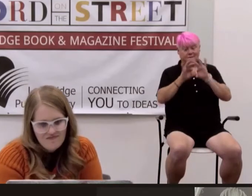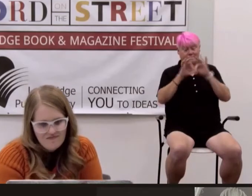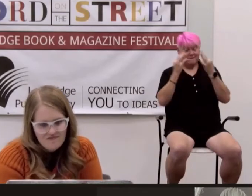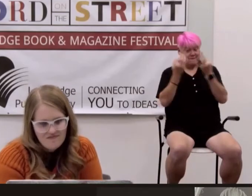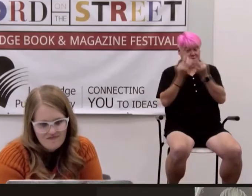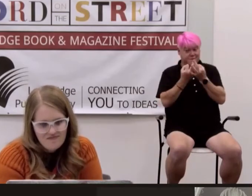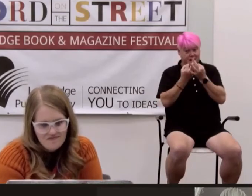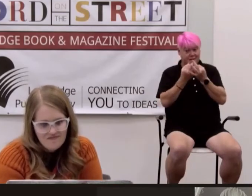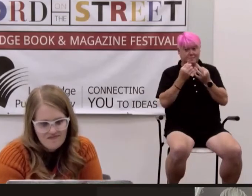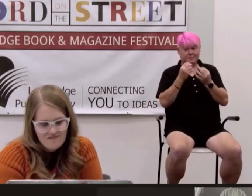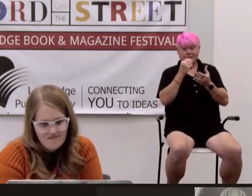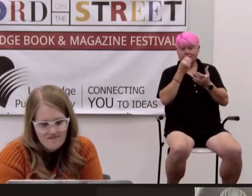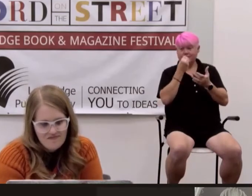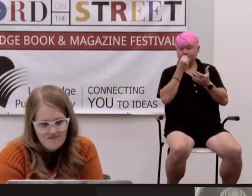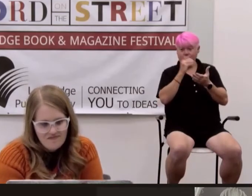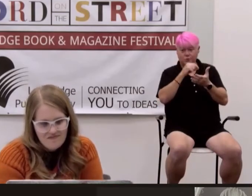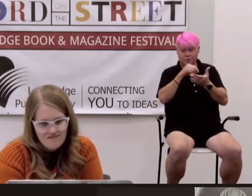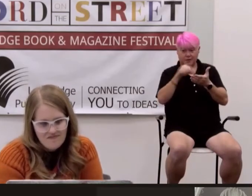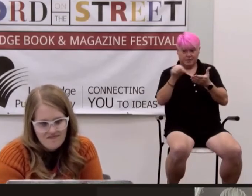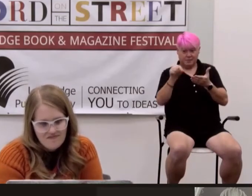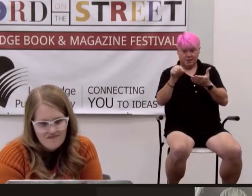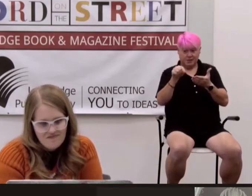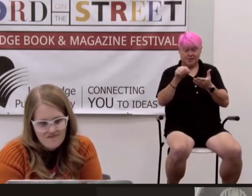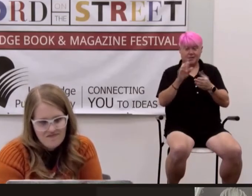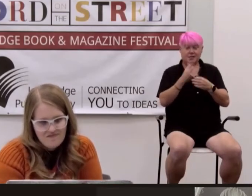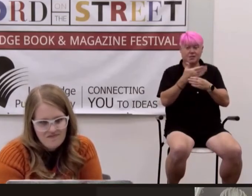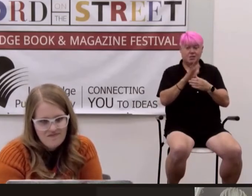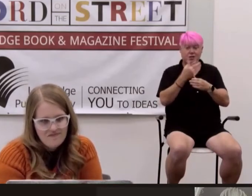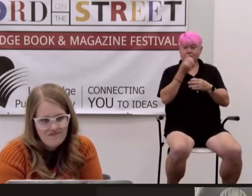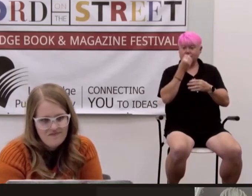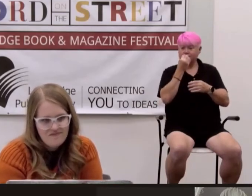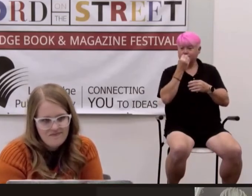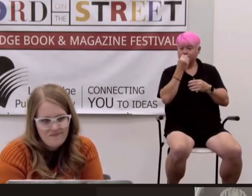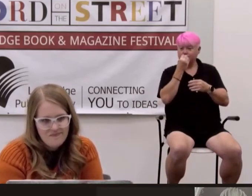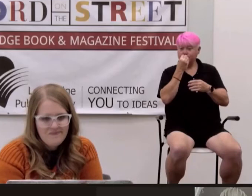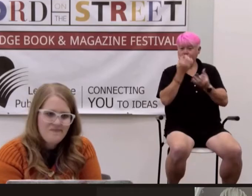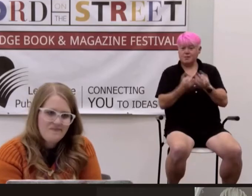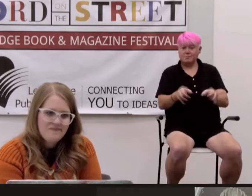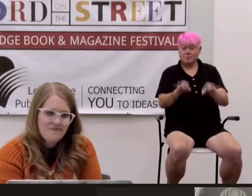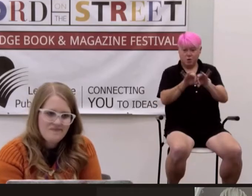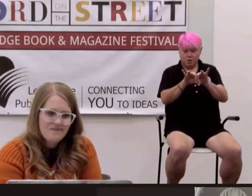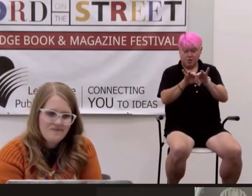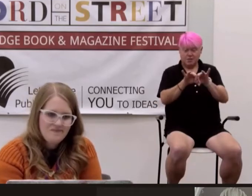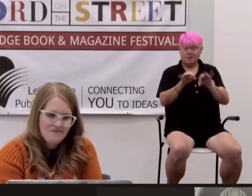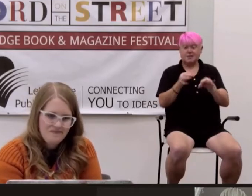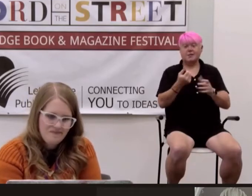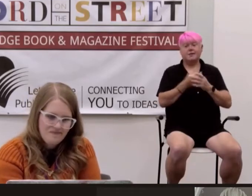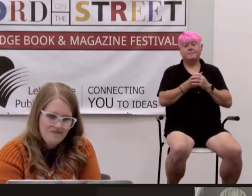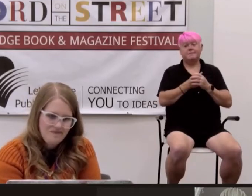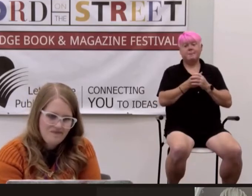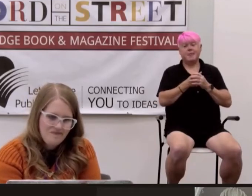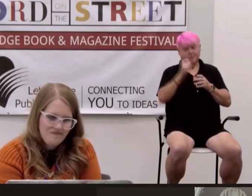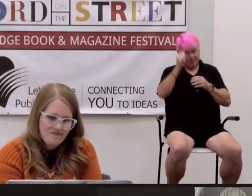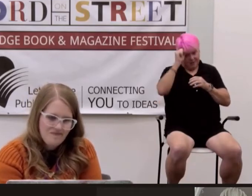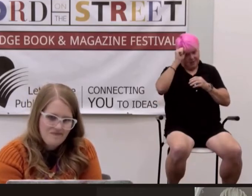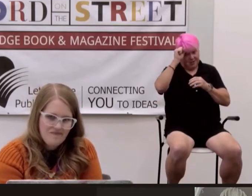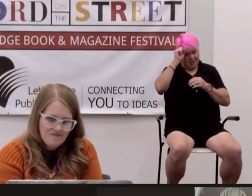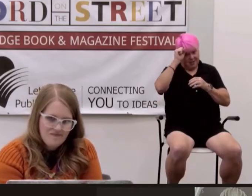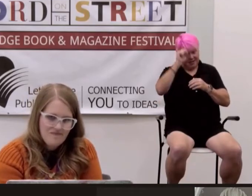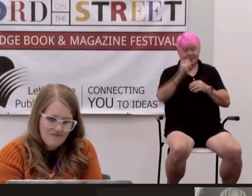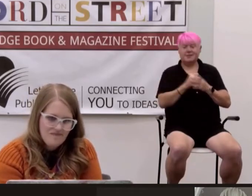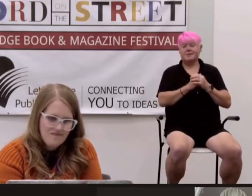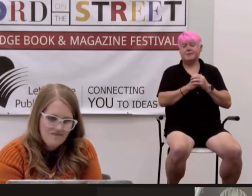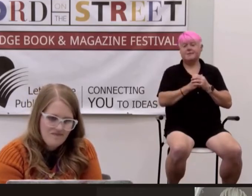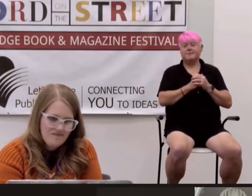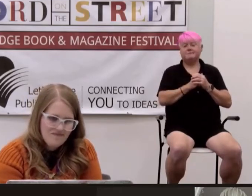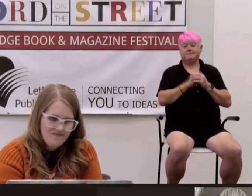recipes, because sharing food is so integral to Shane's philosophy. So, and